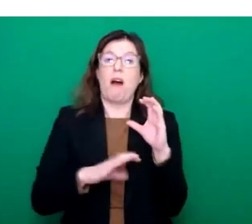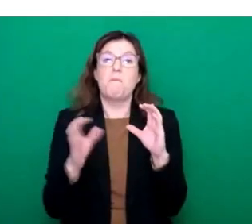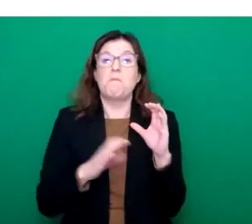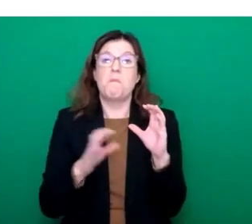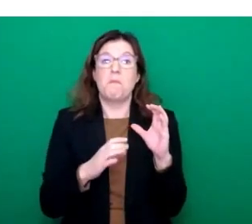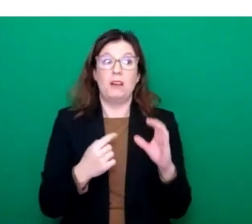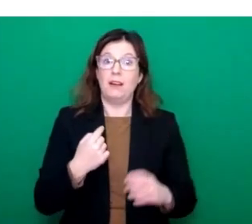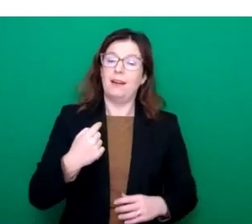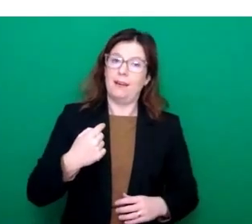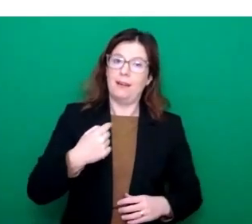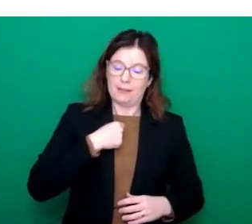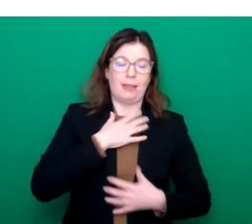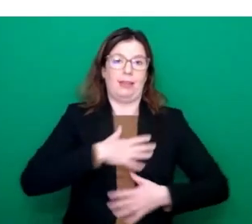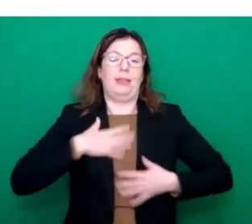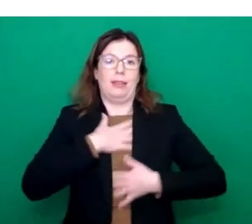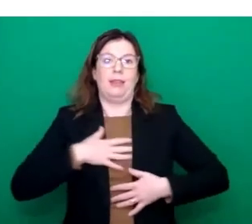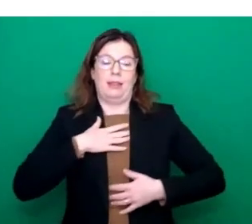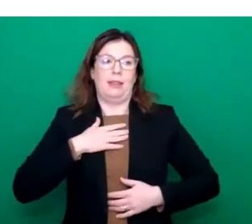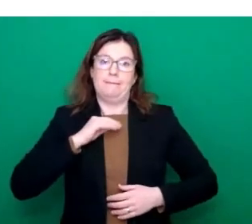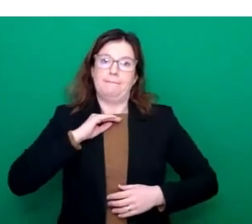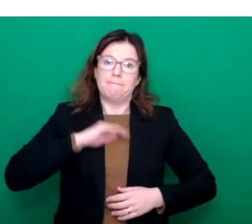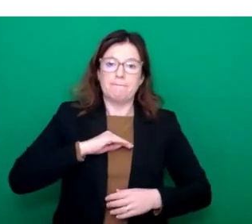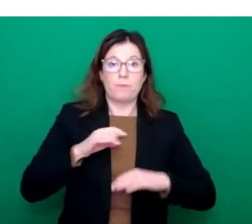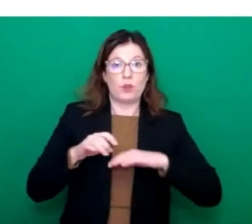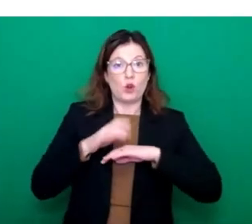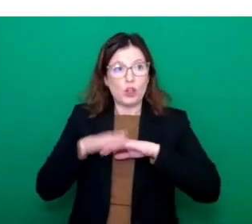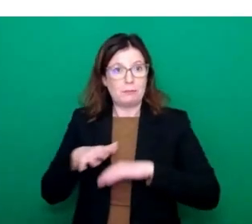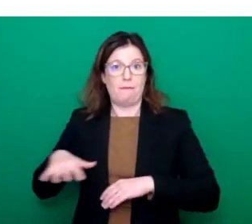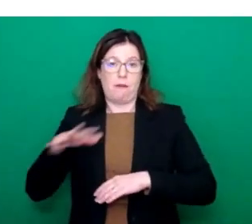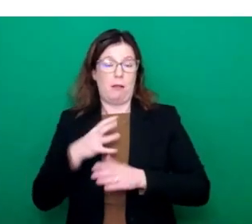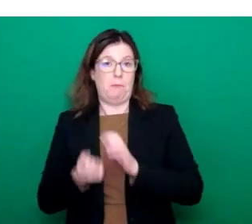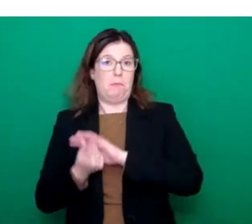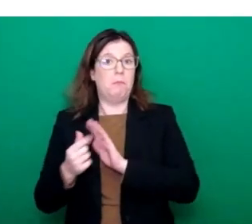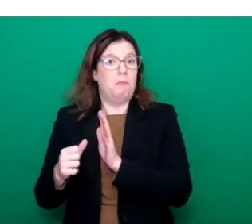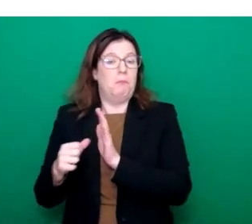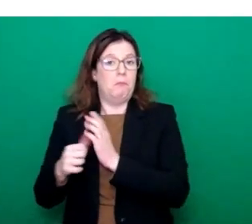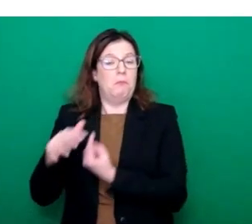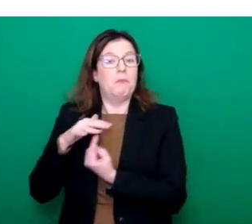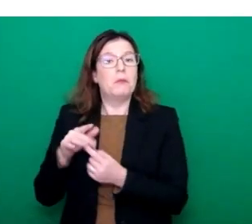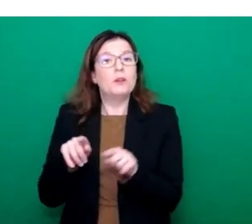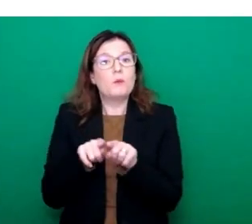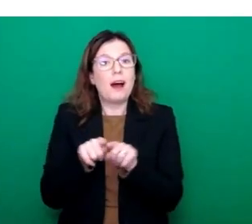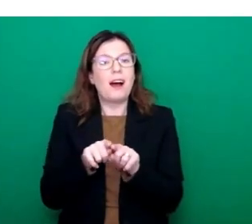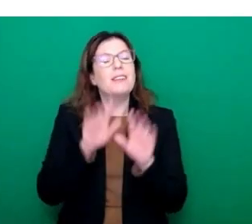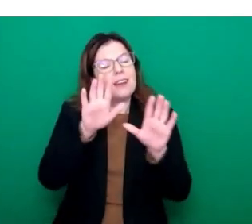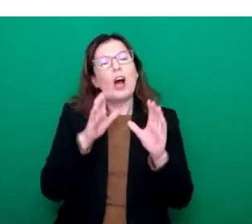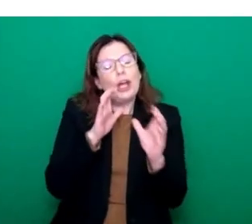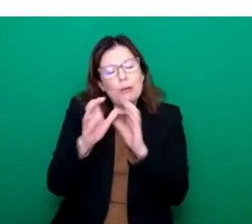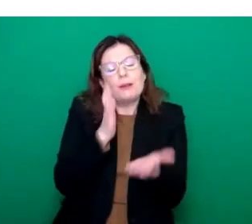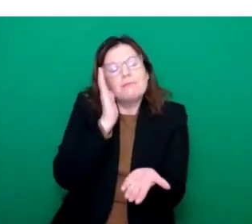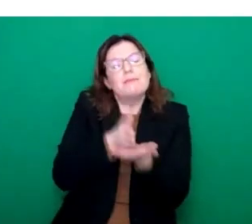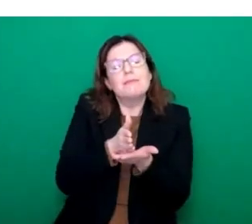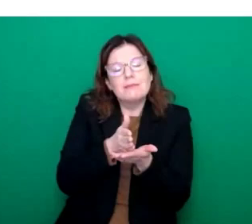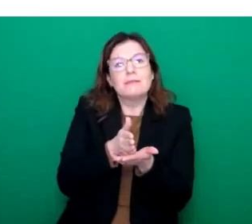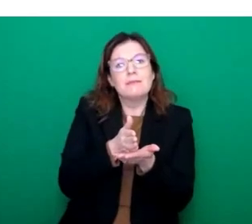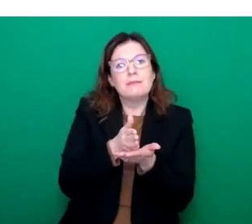of distress, and it caused my husband and family a lot of distress. So I think that's another thing, is just making sure that communication is